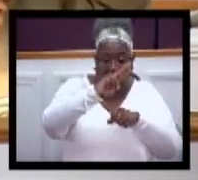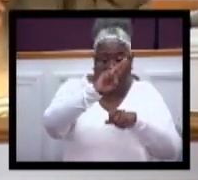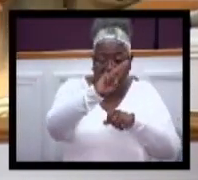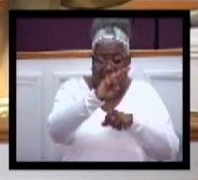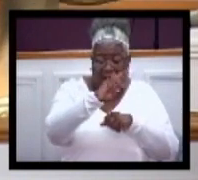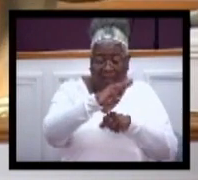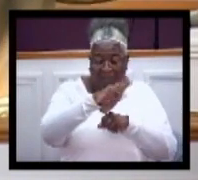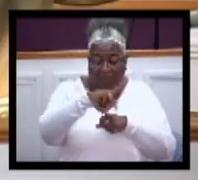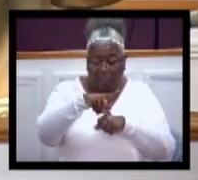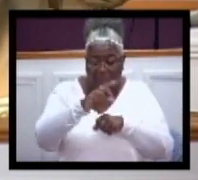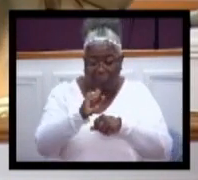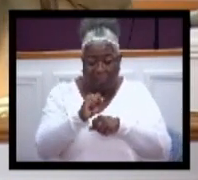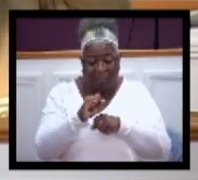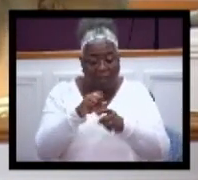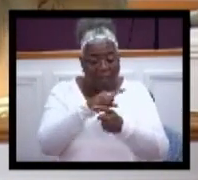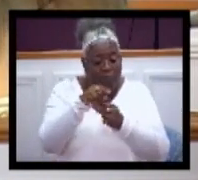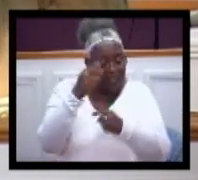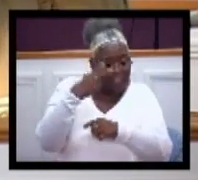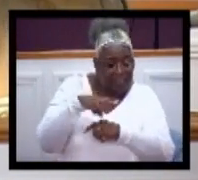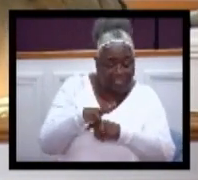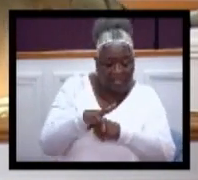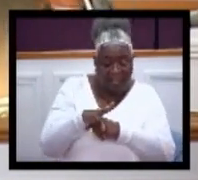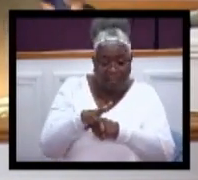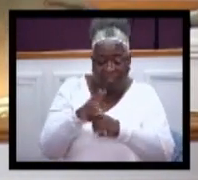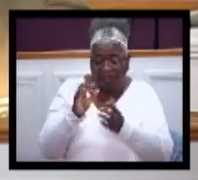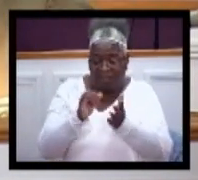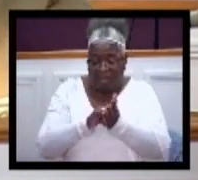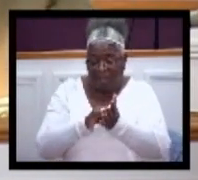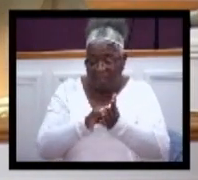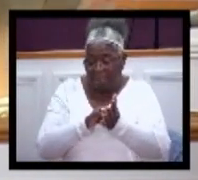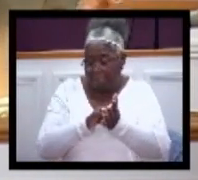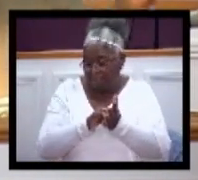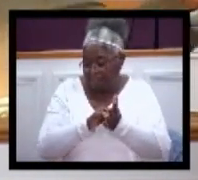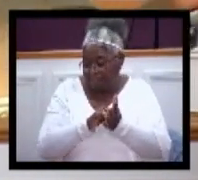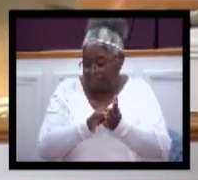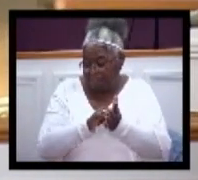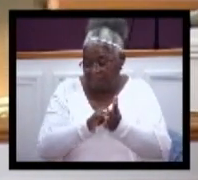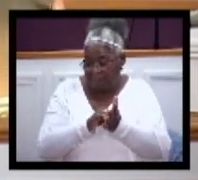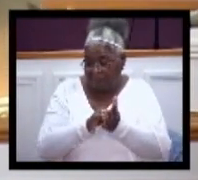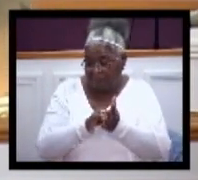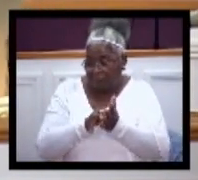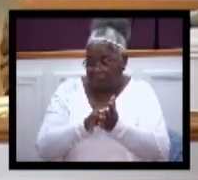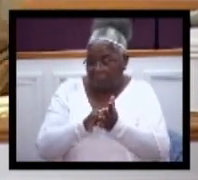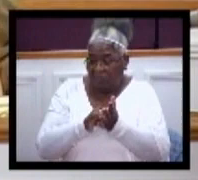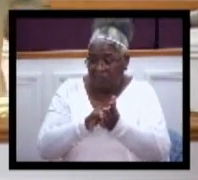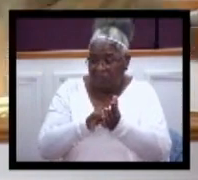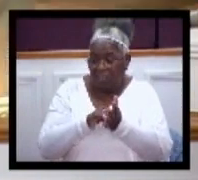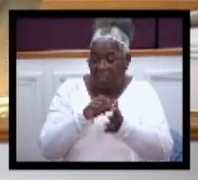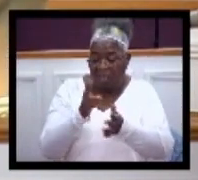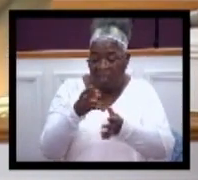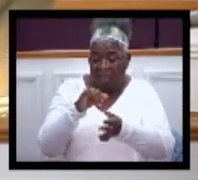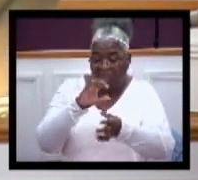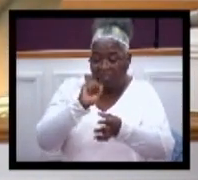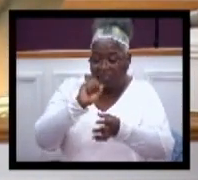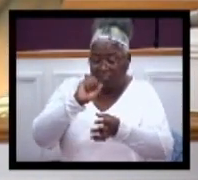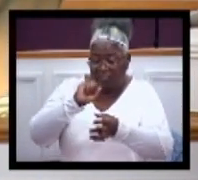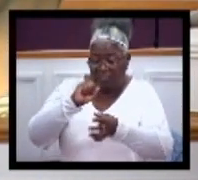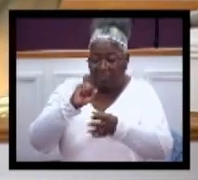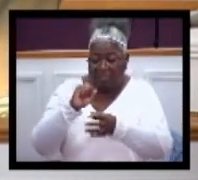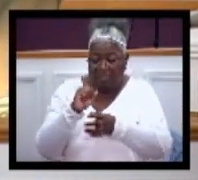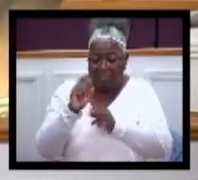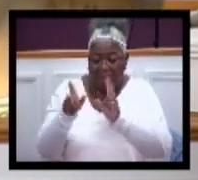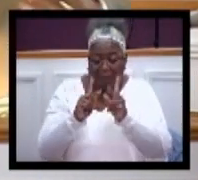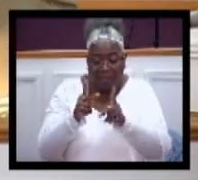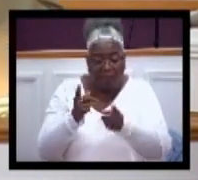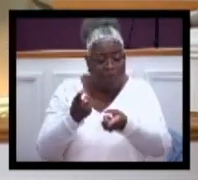Donald Trump when he sees the Hispanic people coming in by the